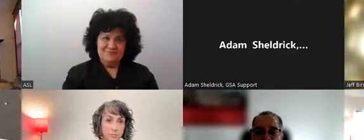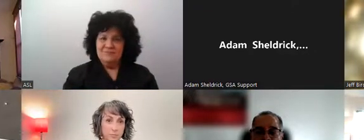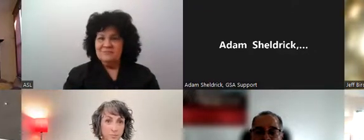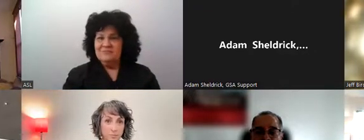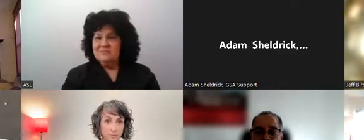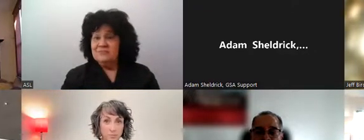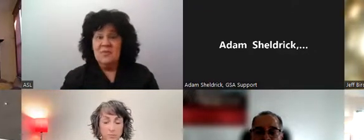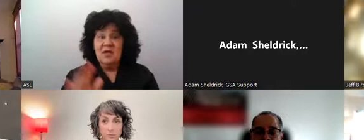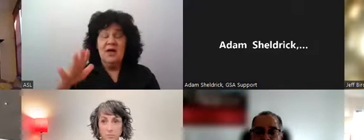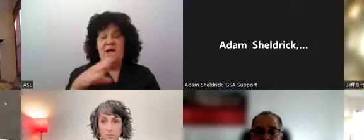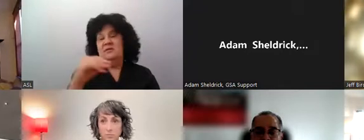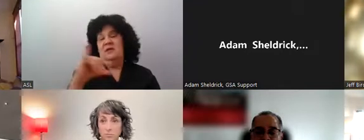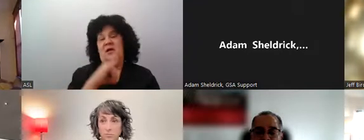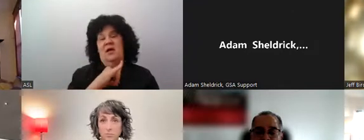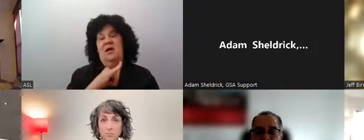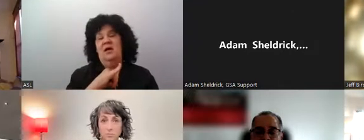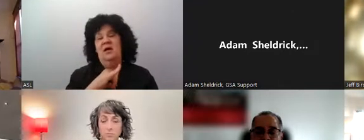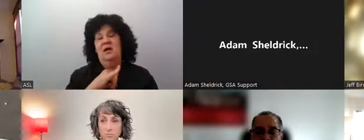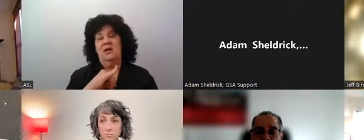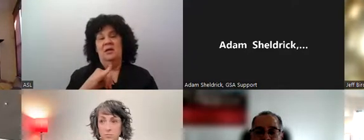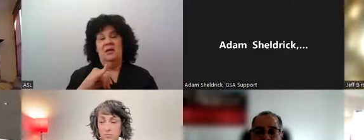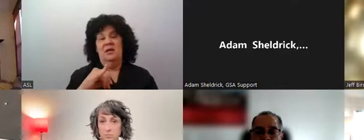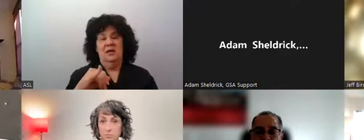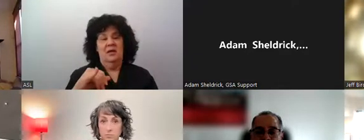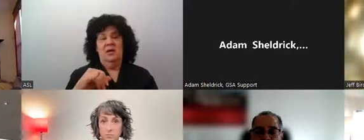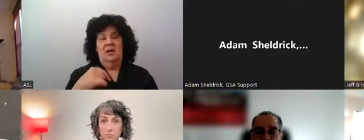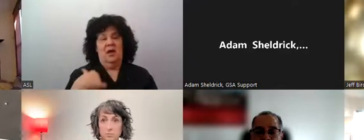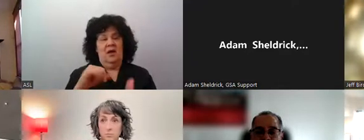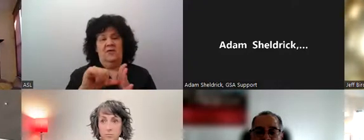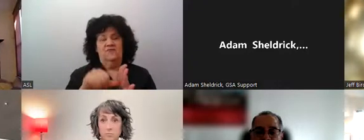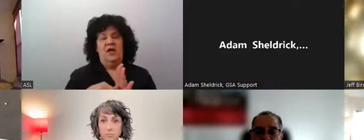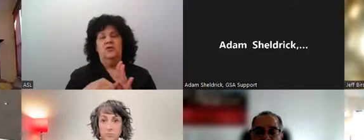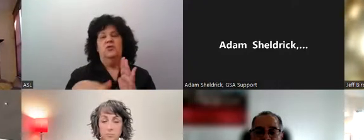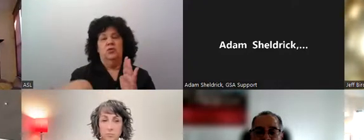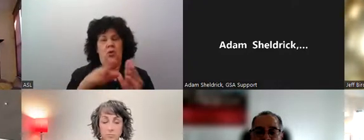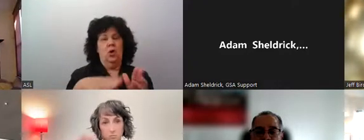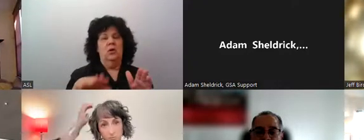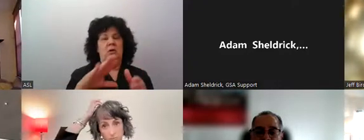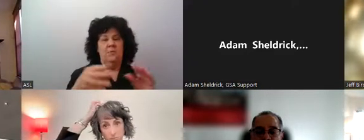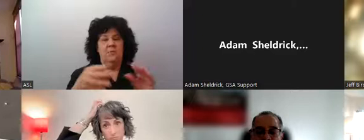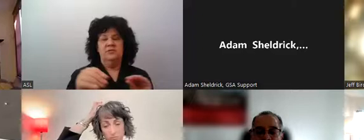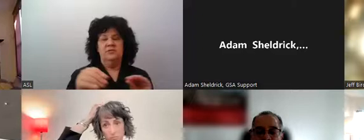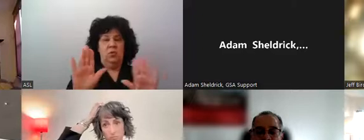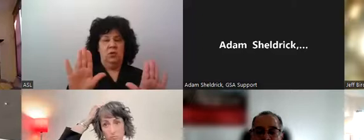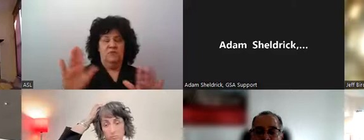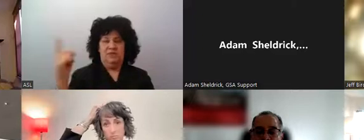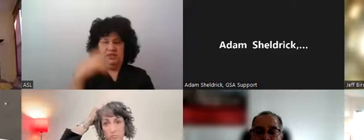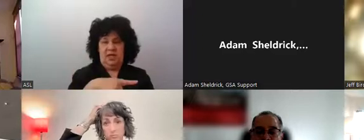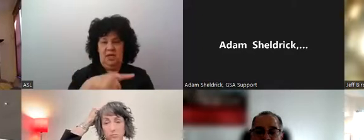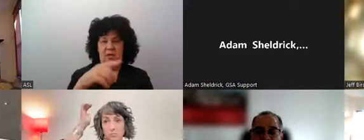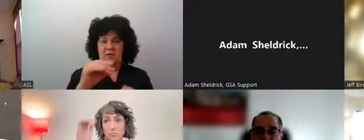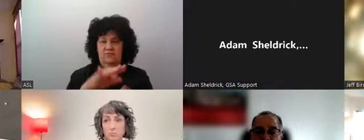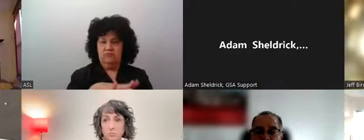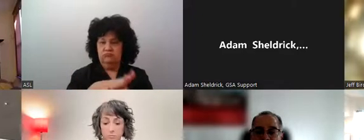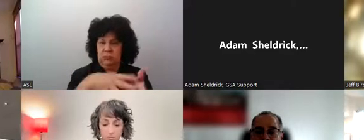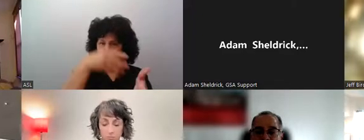Yeah, and I echo all those comments. I really feel like it's been a wonderful day of learning. We spent a good amount